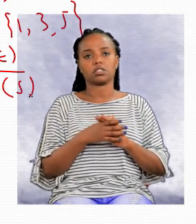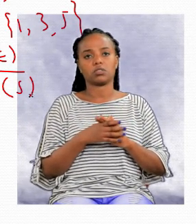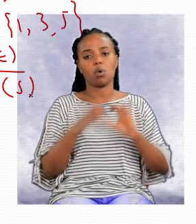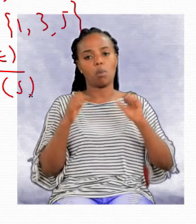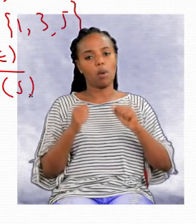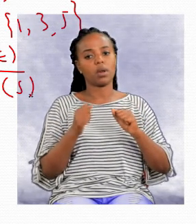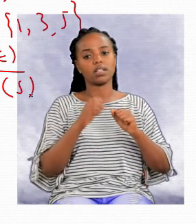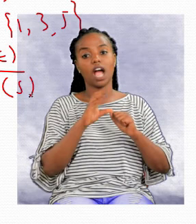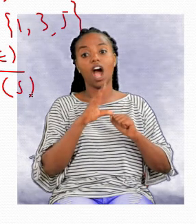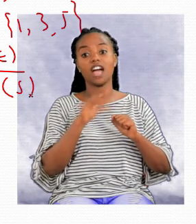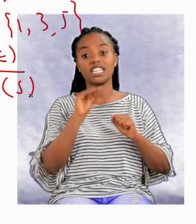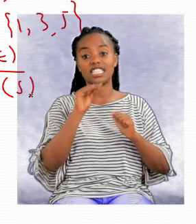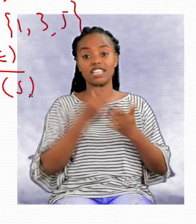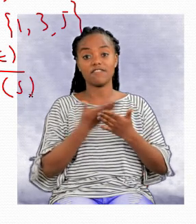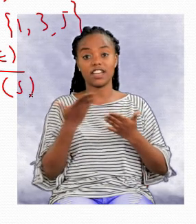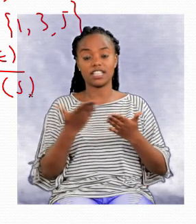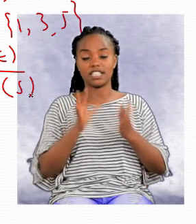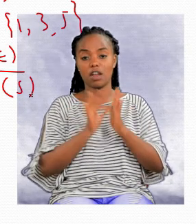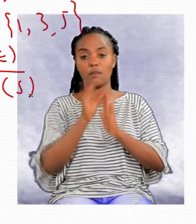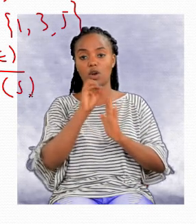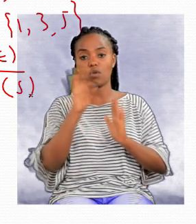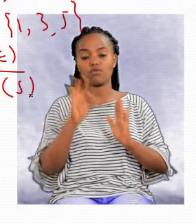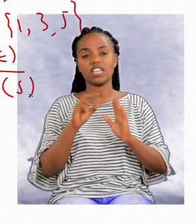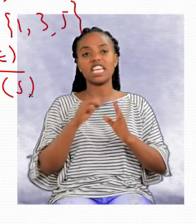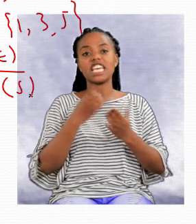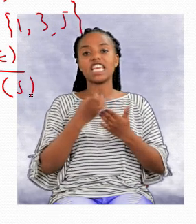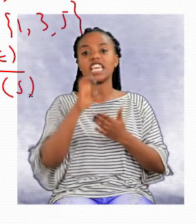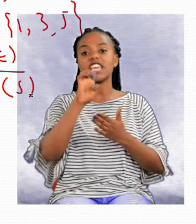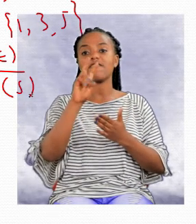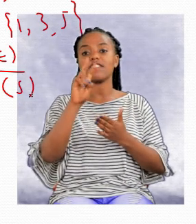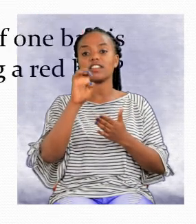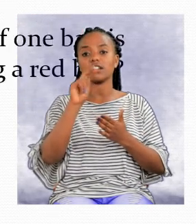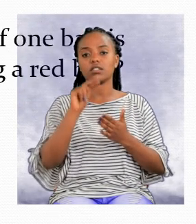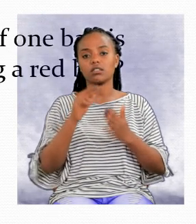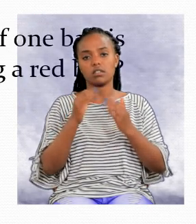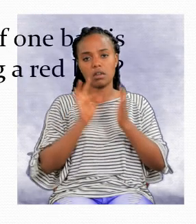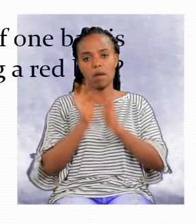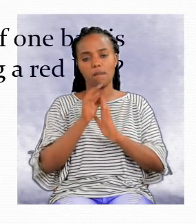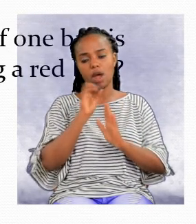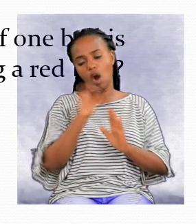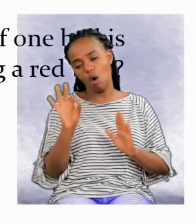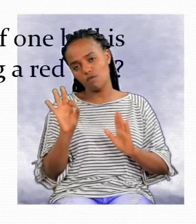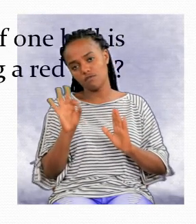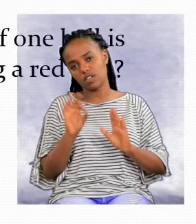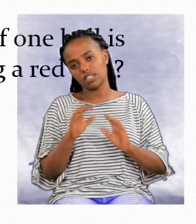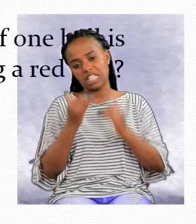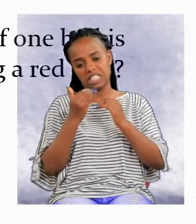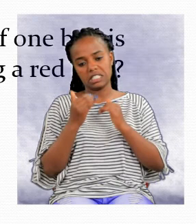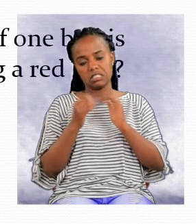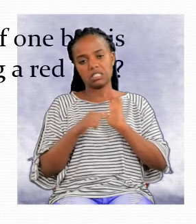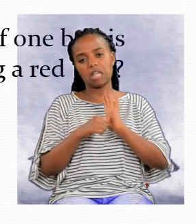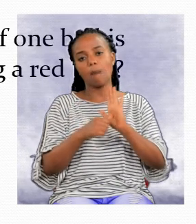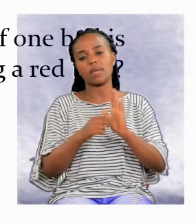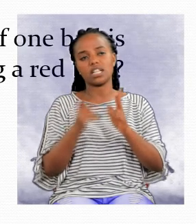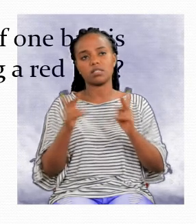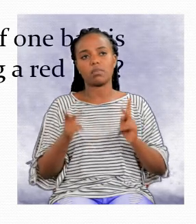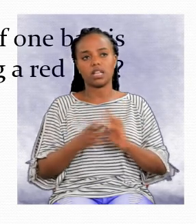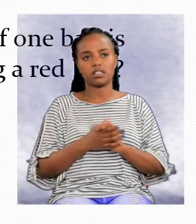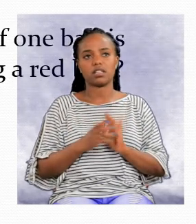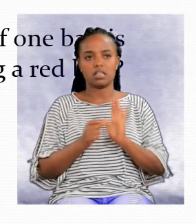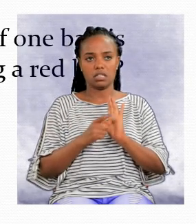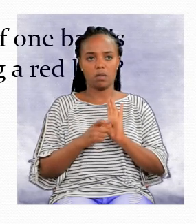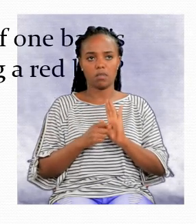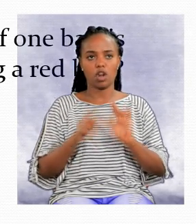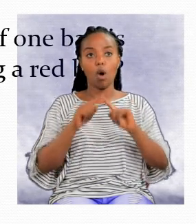event is given by number of event over number of sample space. So let's see example. A box